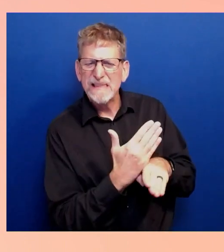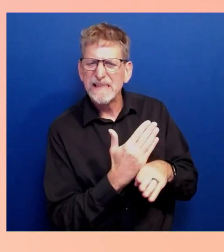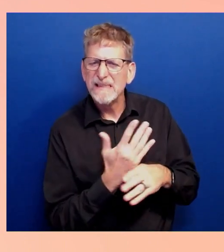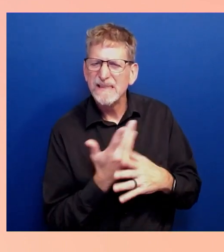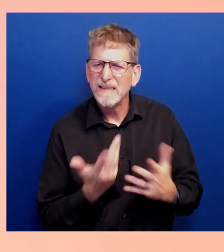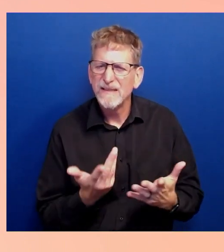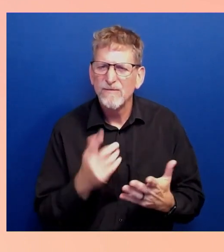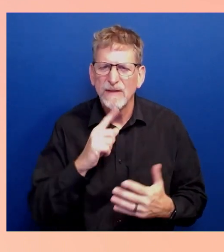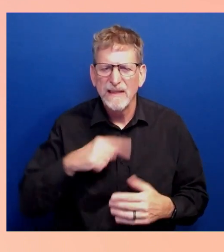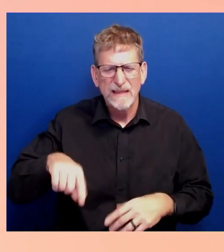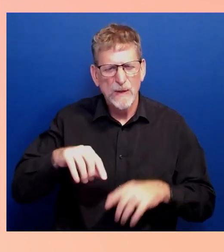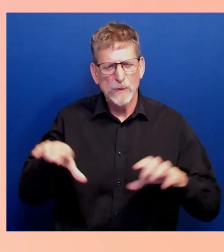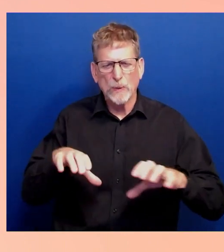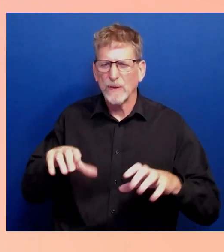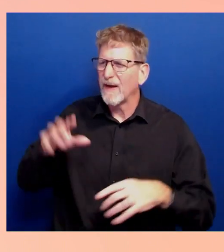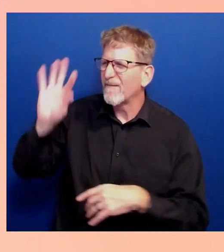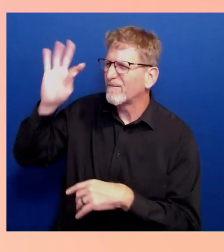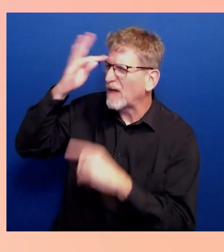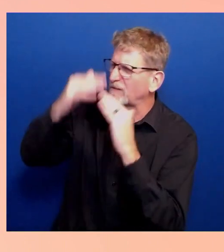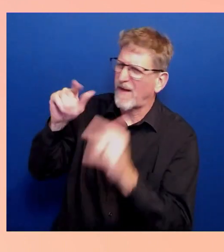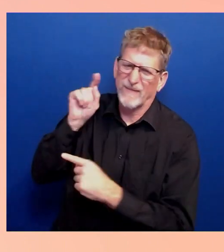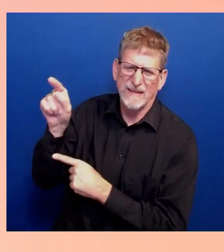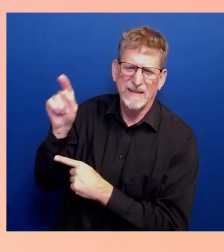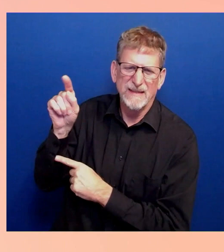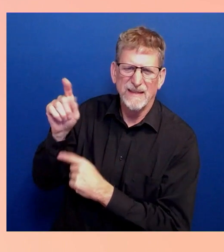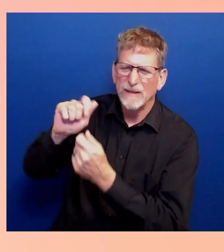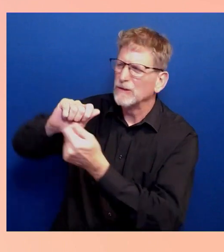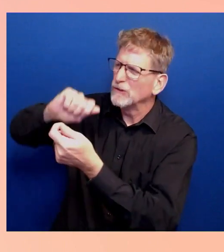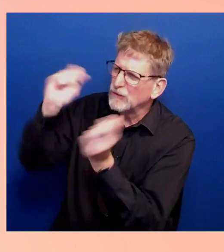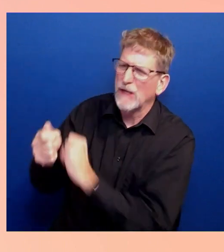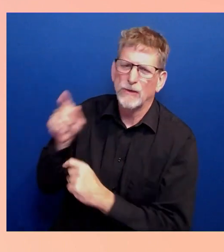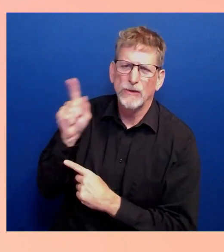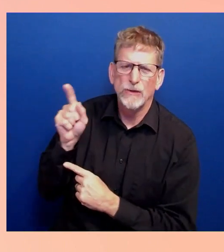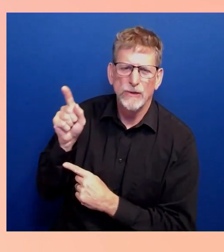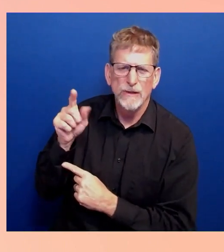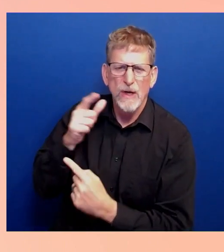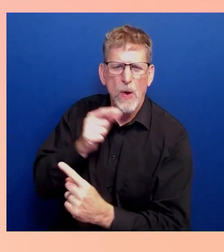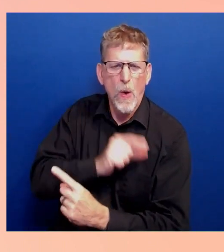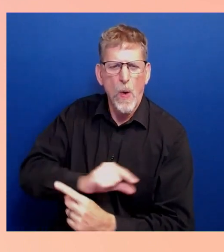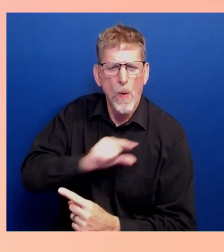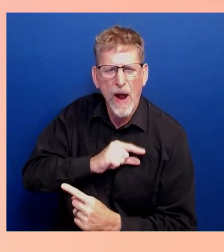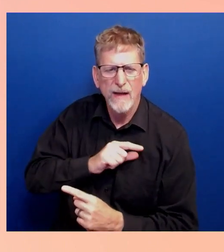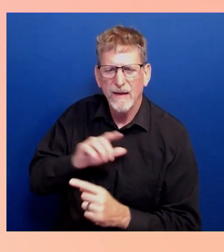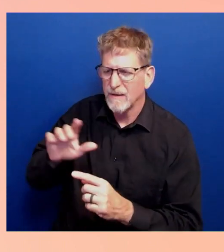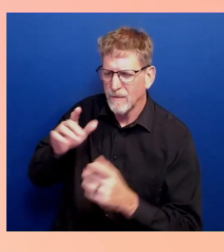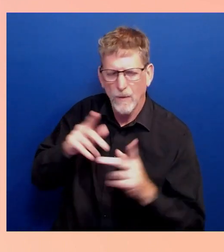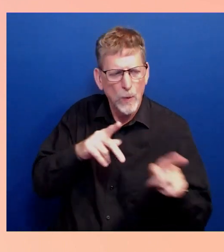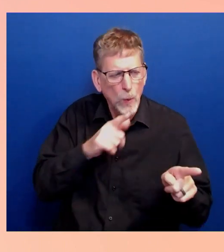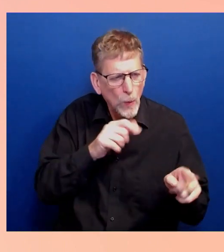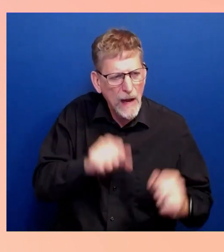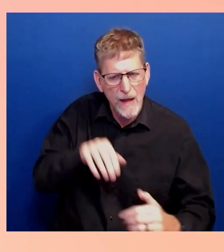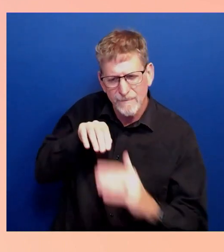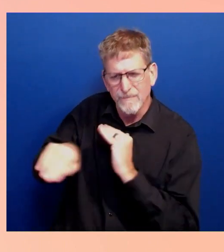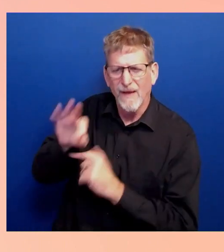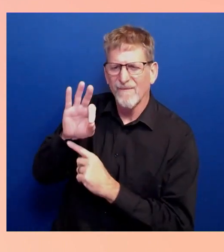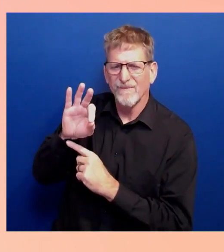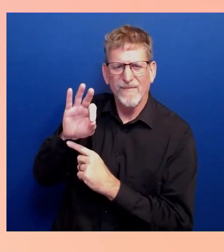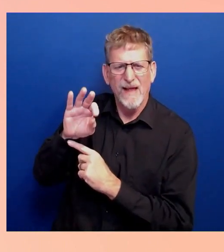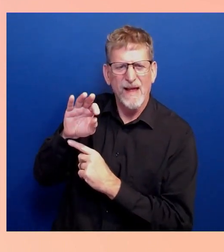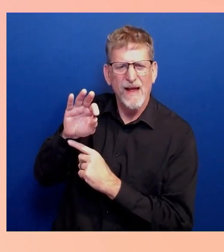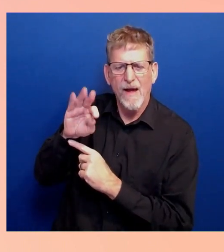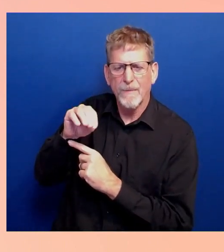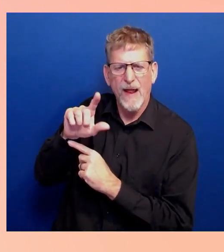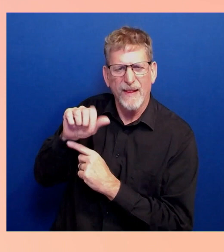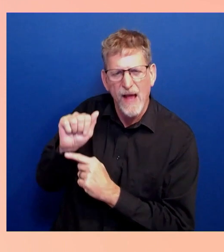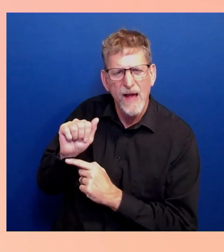like changing who qualifies for FMLA, but also be in conversation with employers who have established